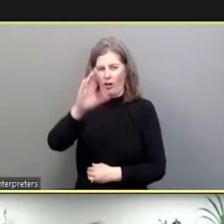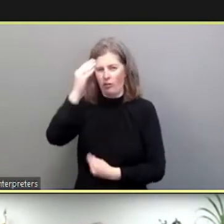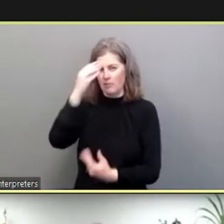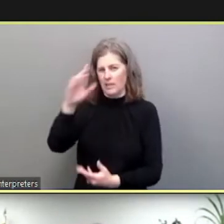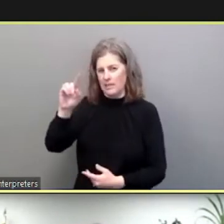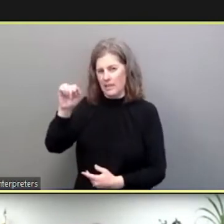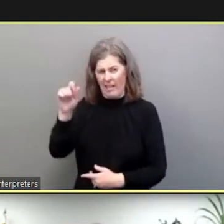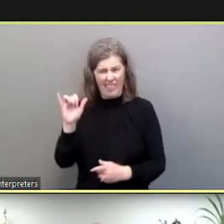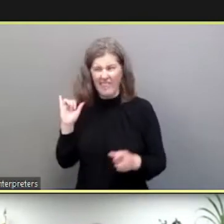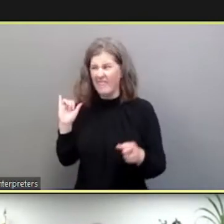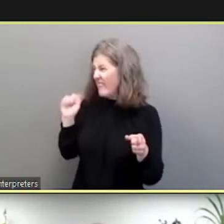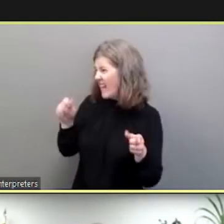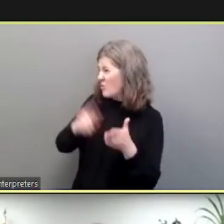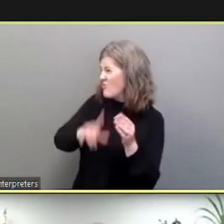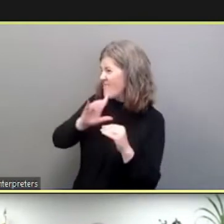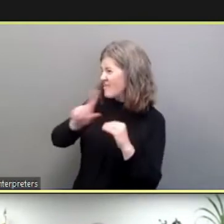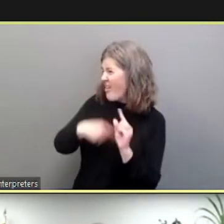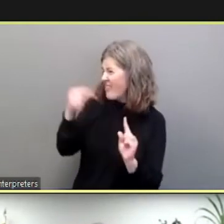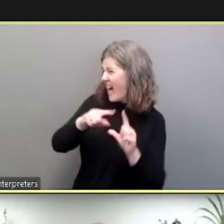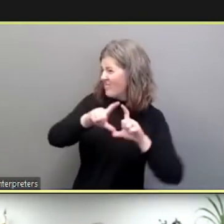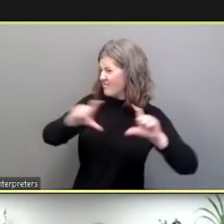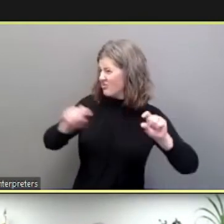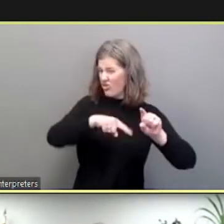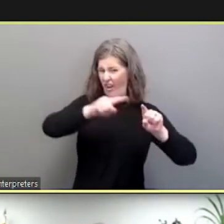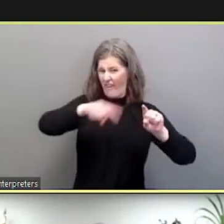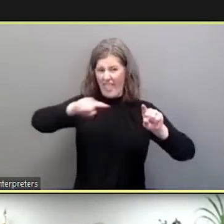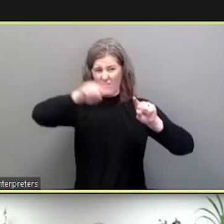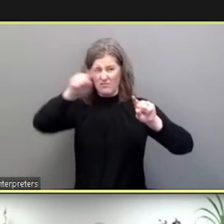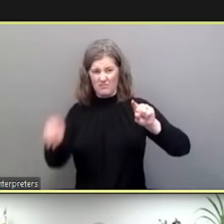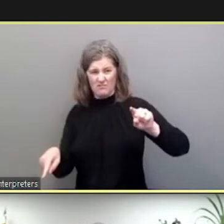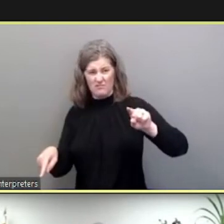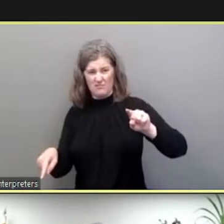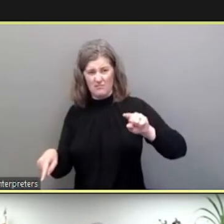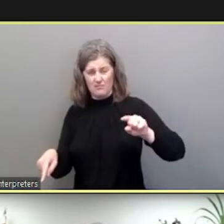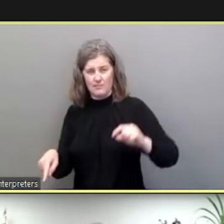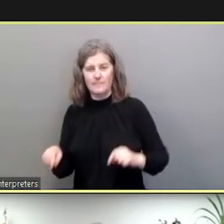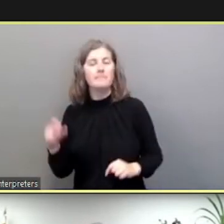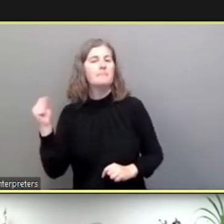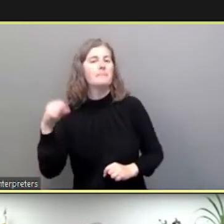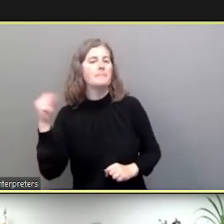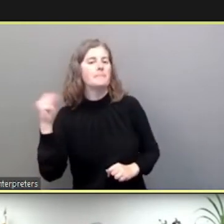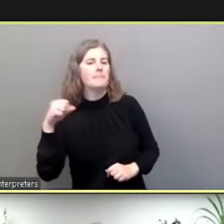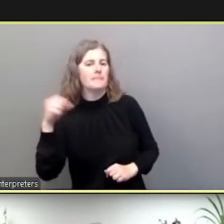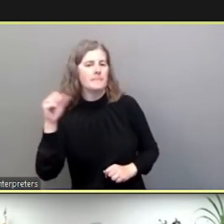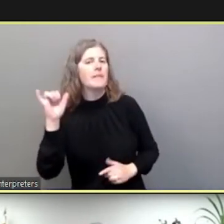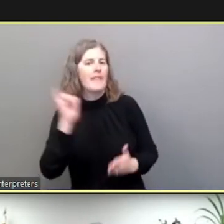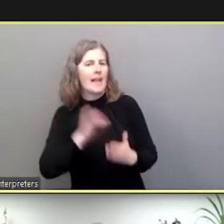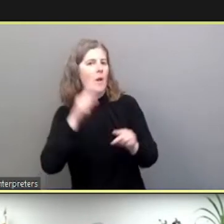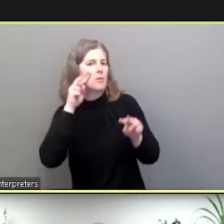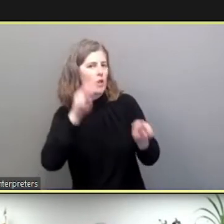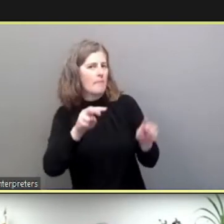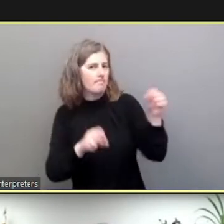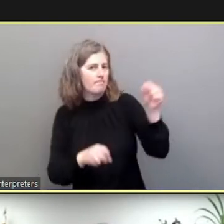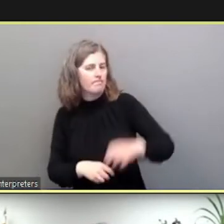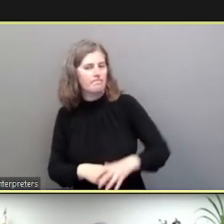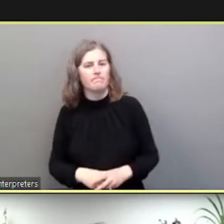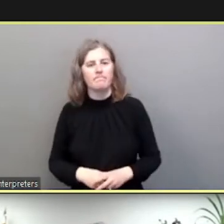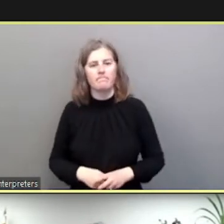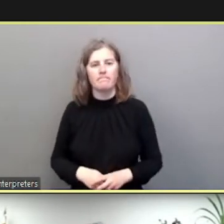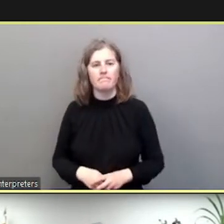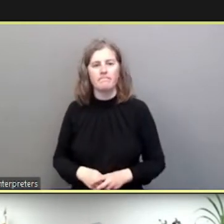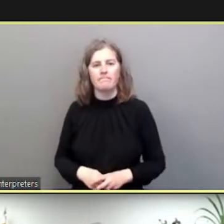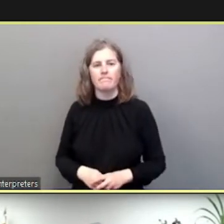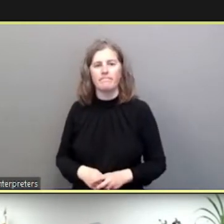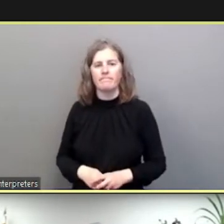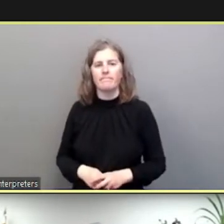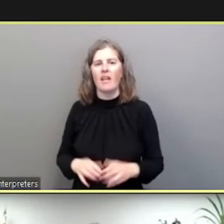Is that what you were asking about, Julia, that downtick? Yes, that's what I was looking at. Okay, yeah, Yeah. a lot of